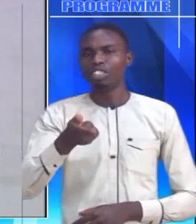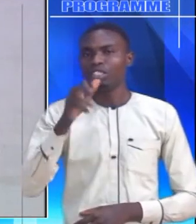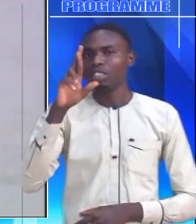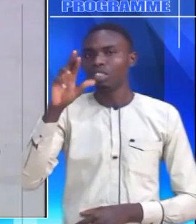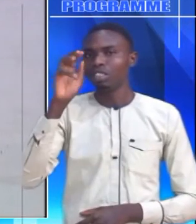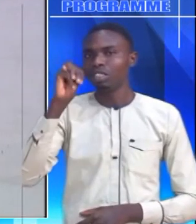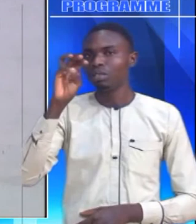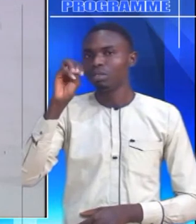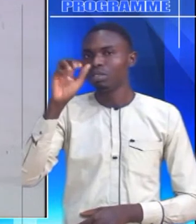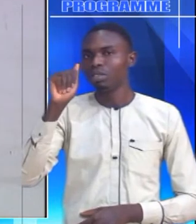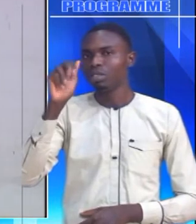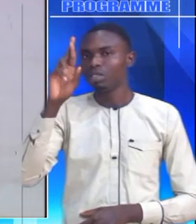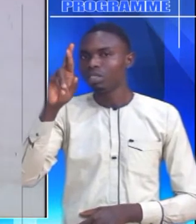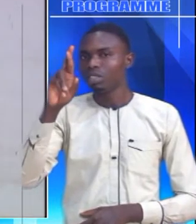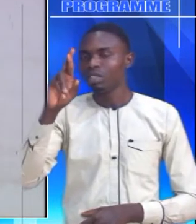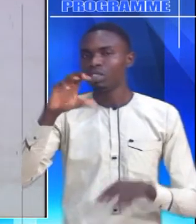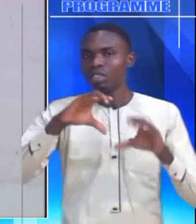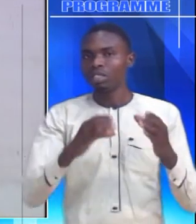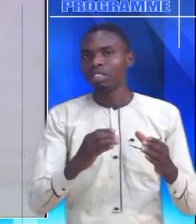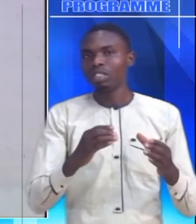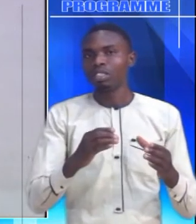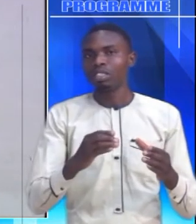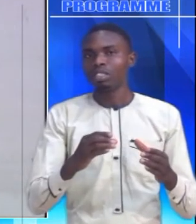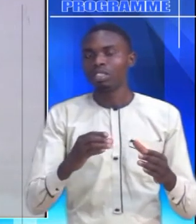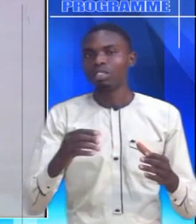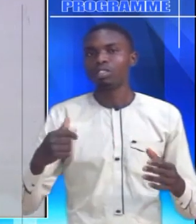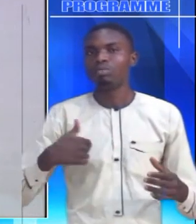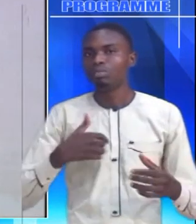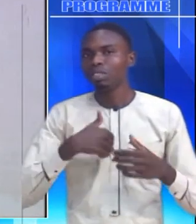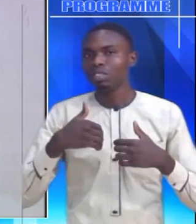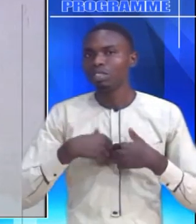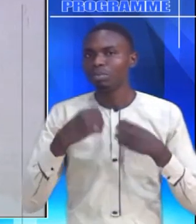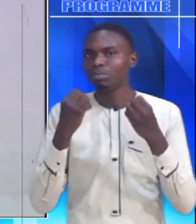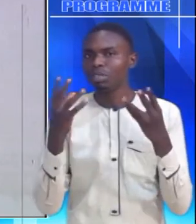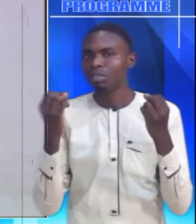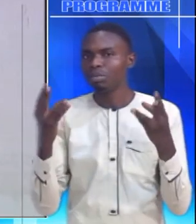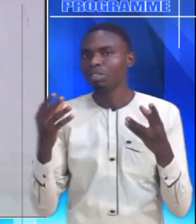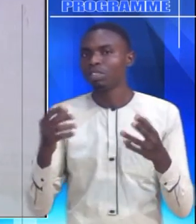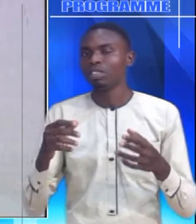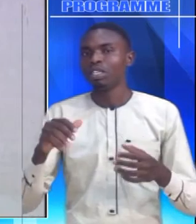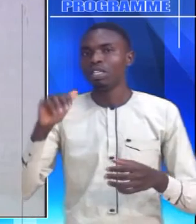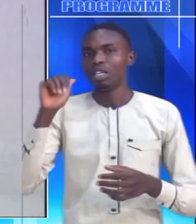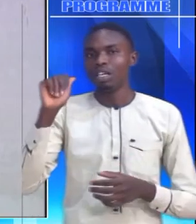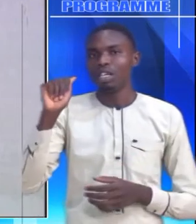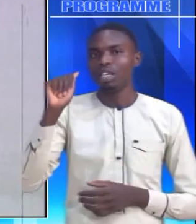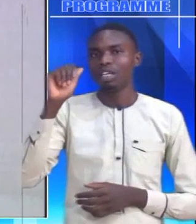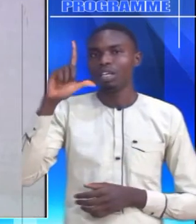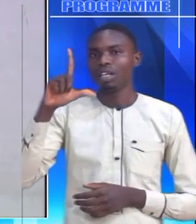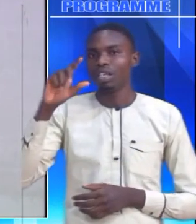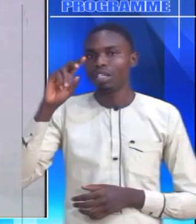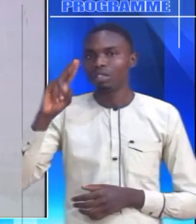home there, can one of you remind me how many alphabets do you have in English language? Yes, 26